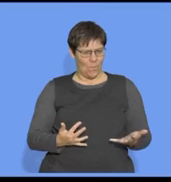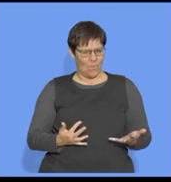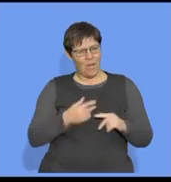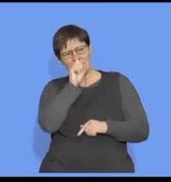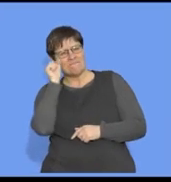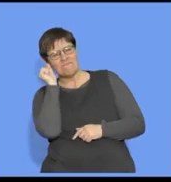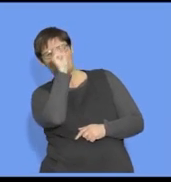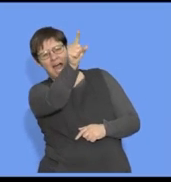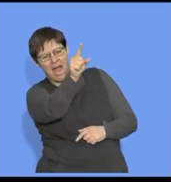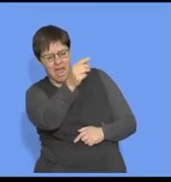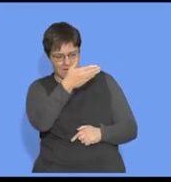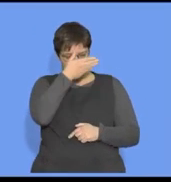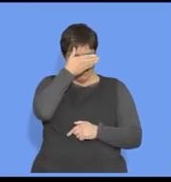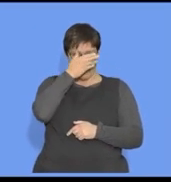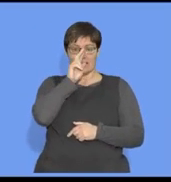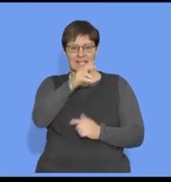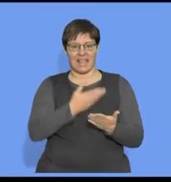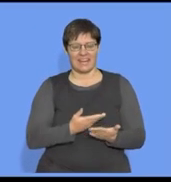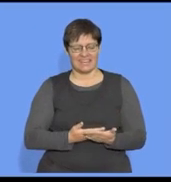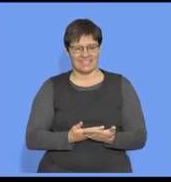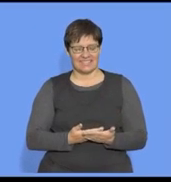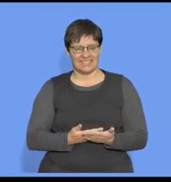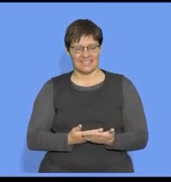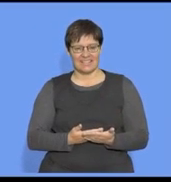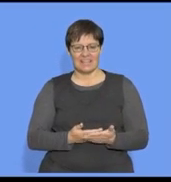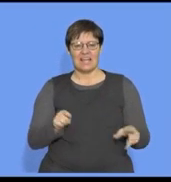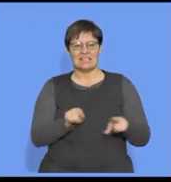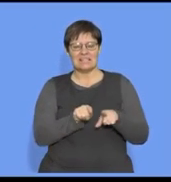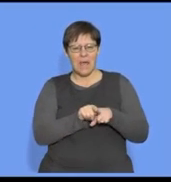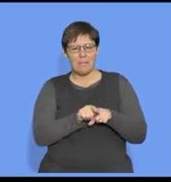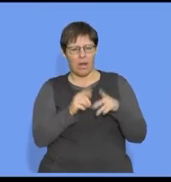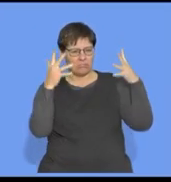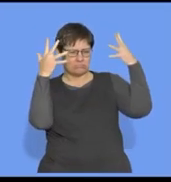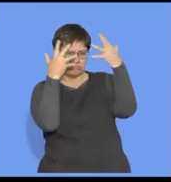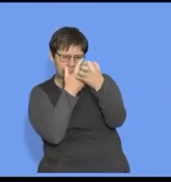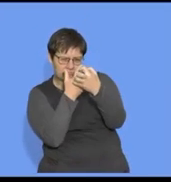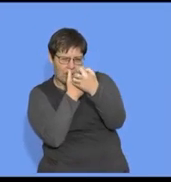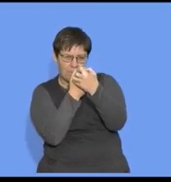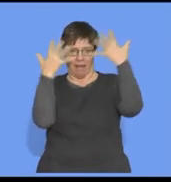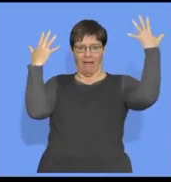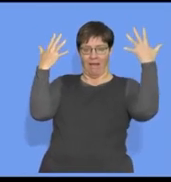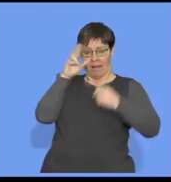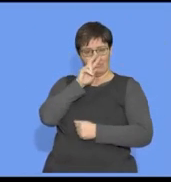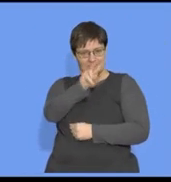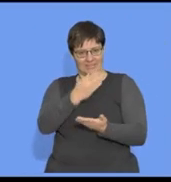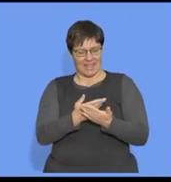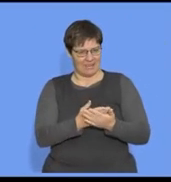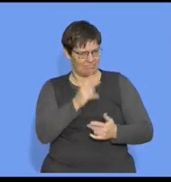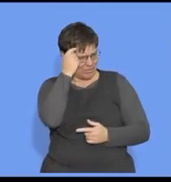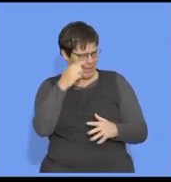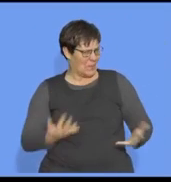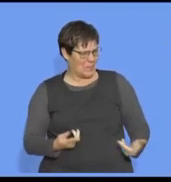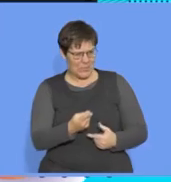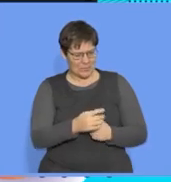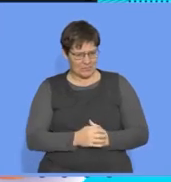far and near, and things that are in dim light and in bright light?